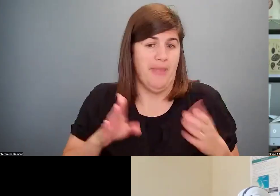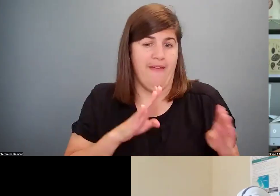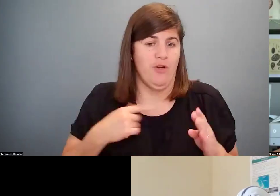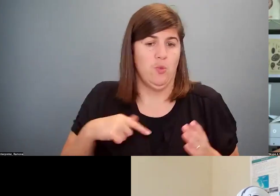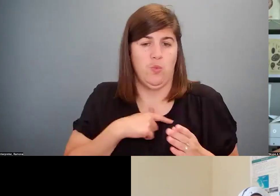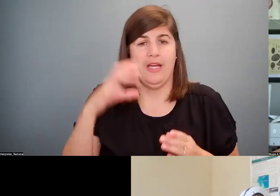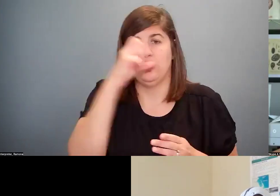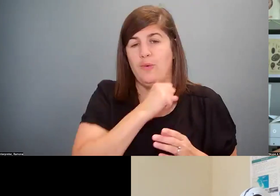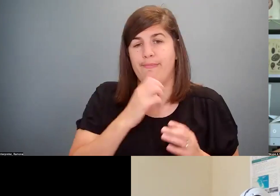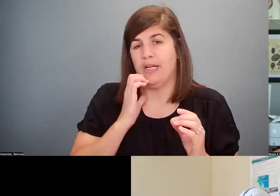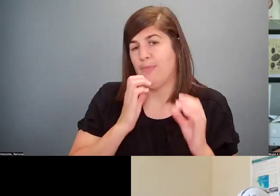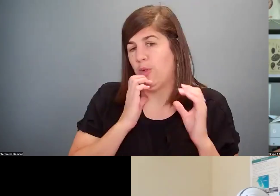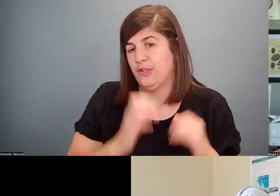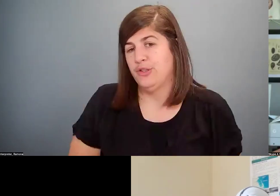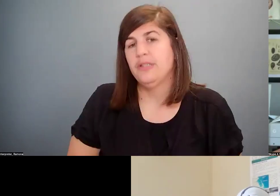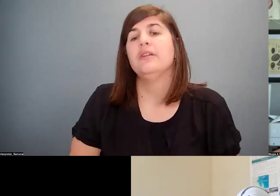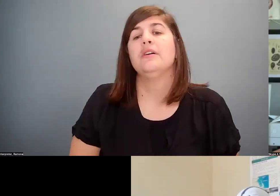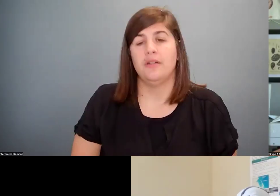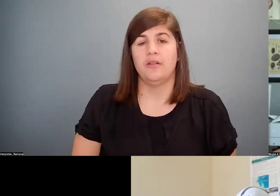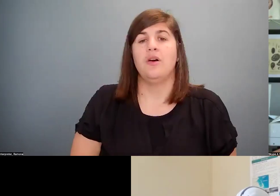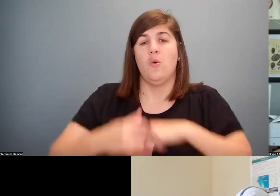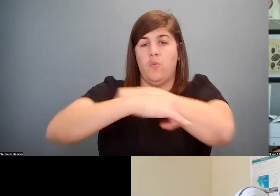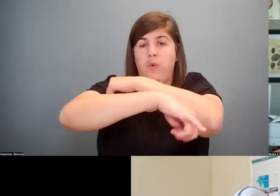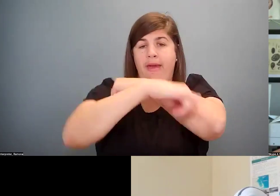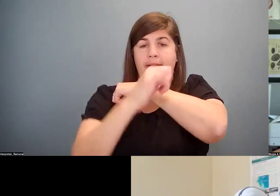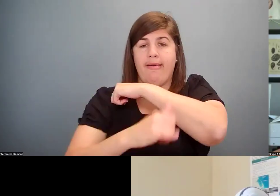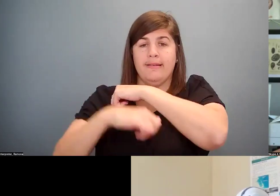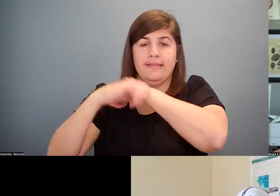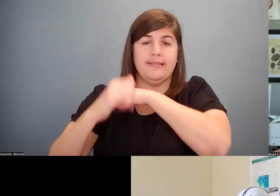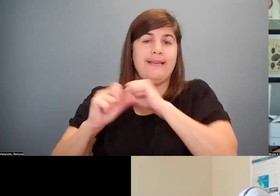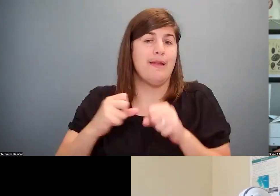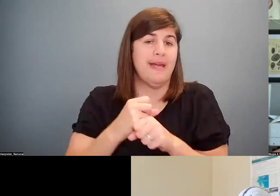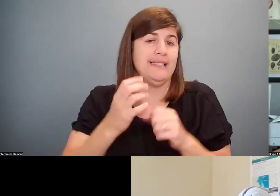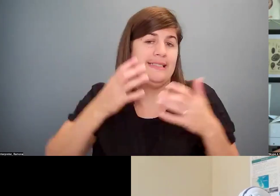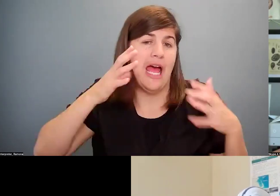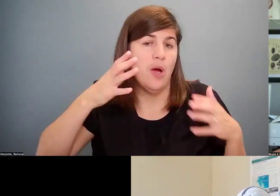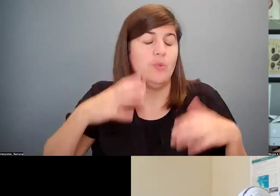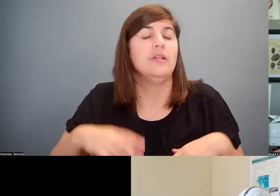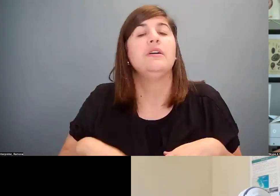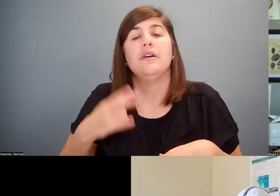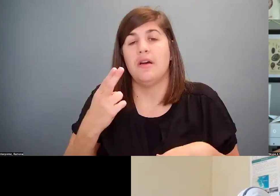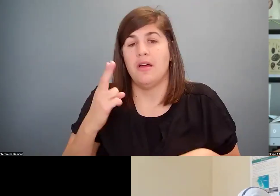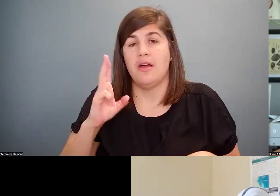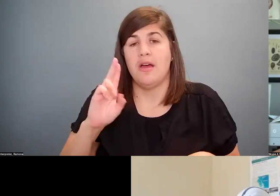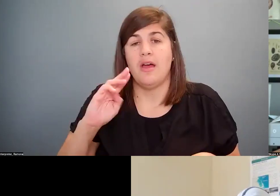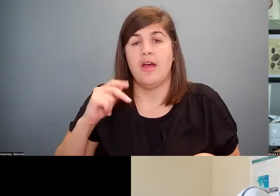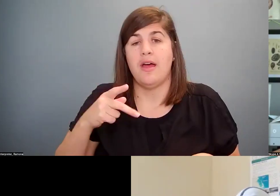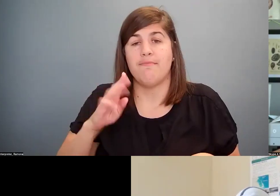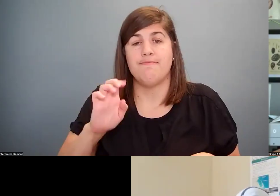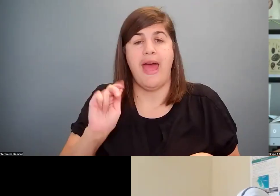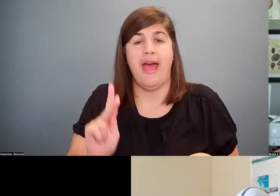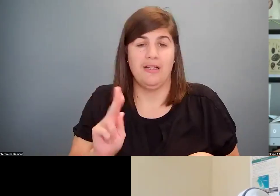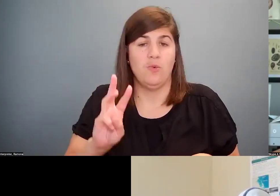assume is communication. Whales also can produce sound. So humpback whales are known for being singers in the